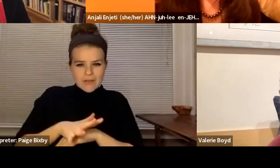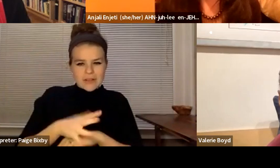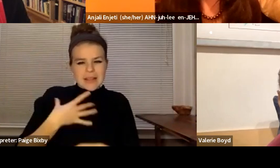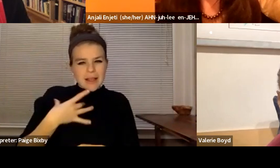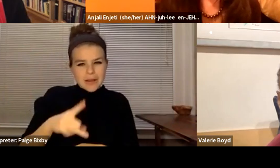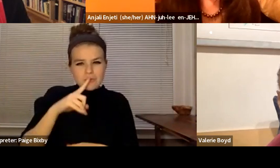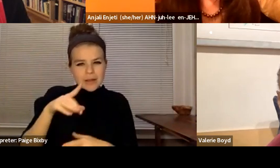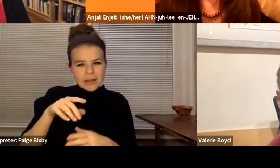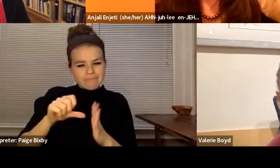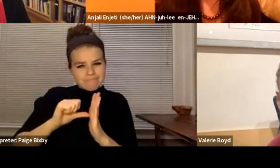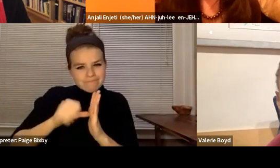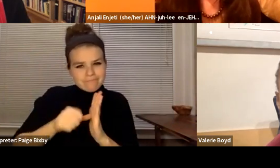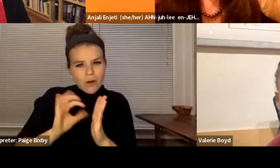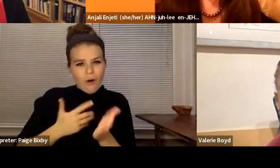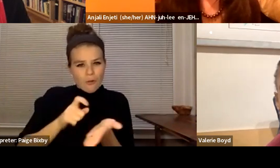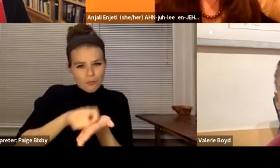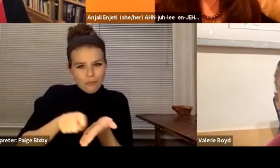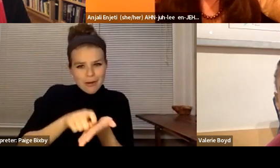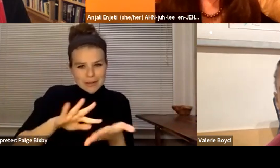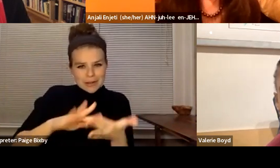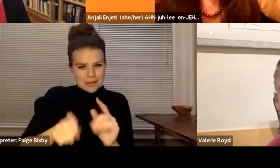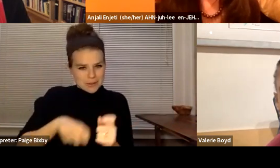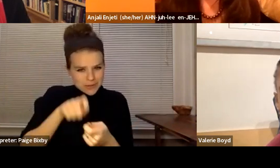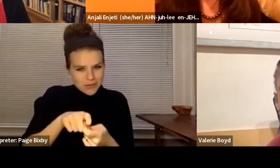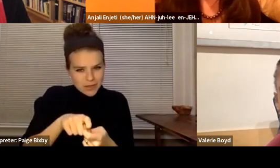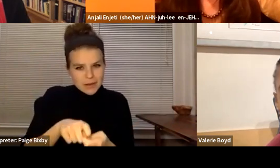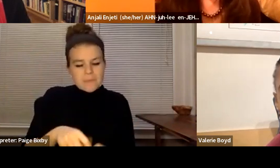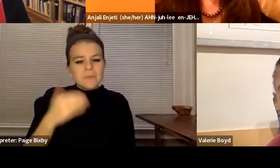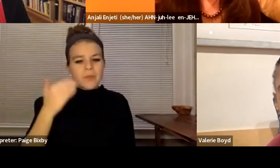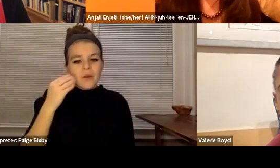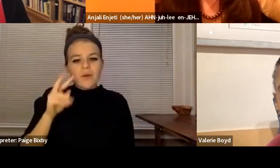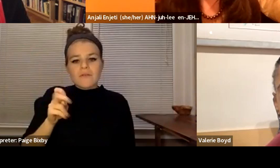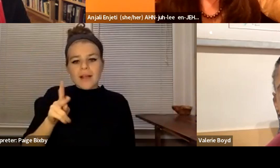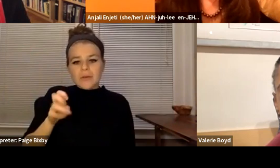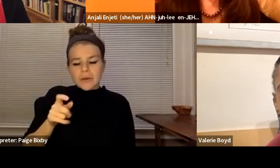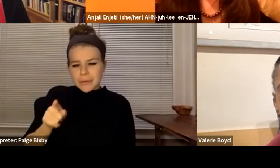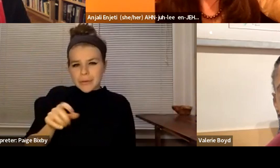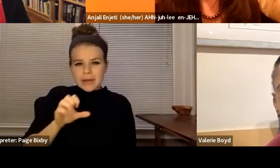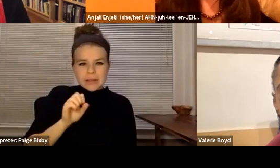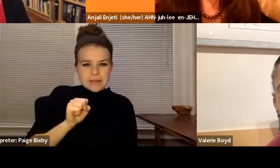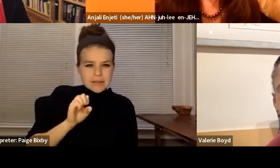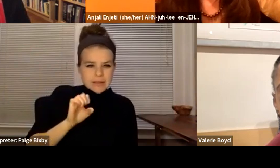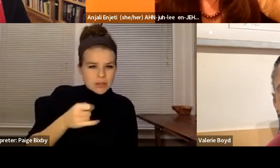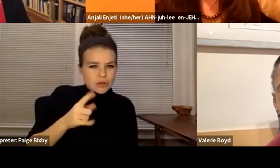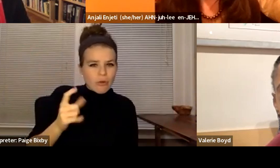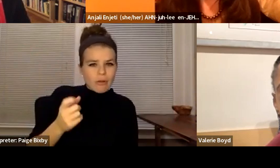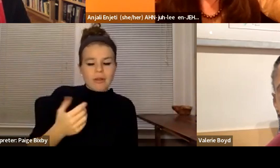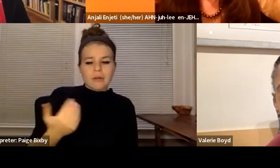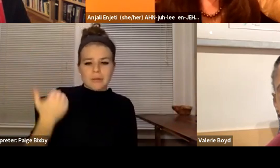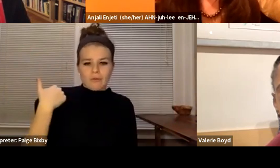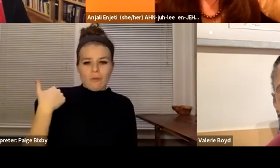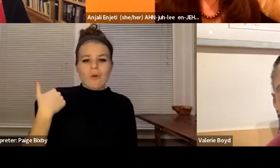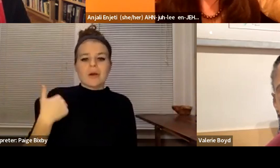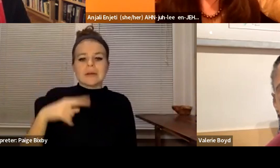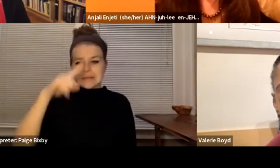our writing communities. And I know, you know, Valerie, you and Sejal, last summer you had a conversation that was published in Creative